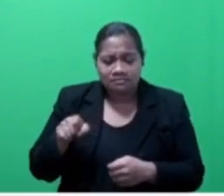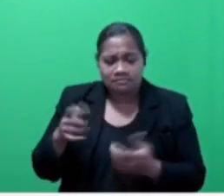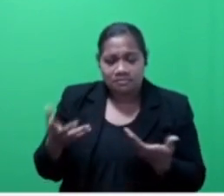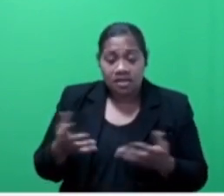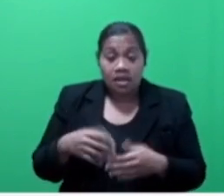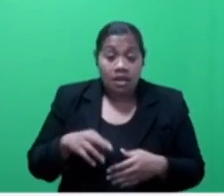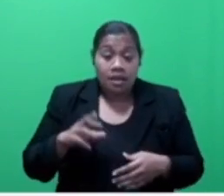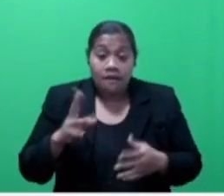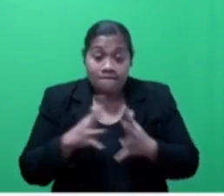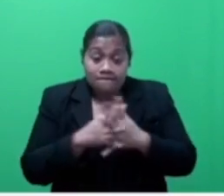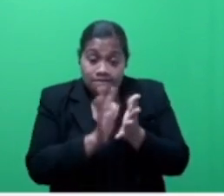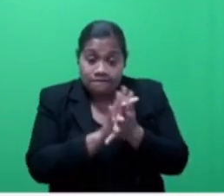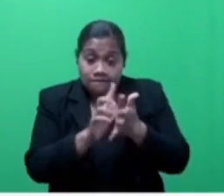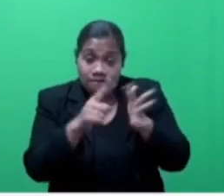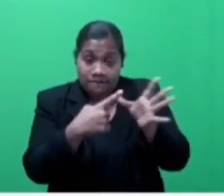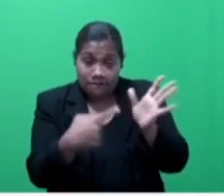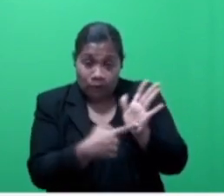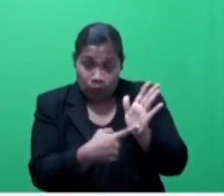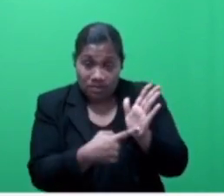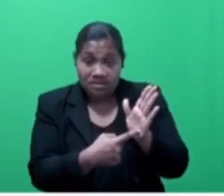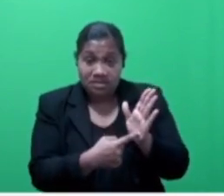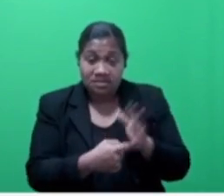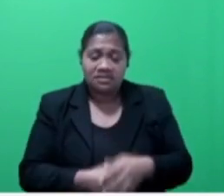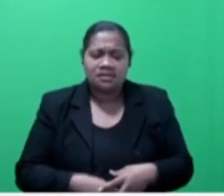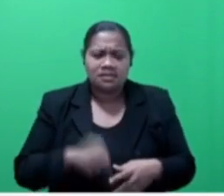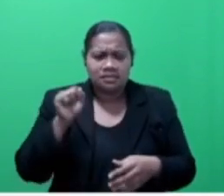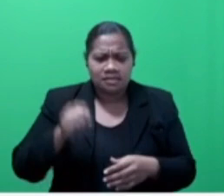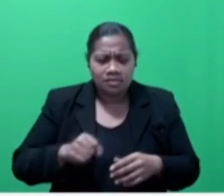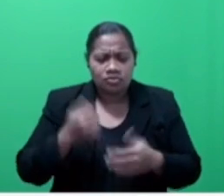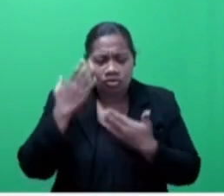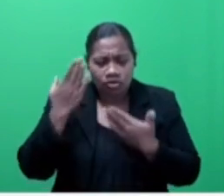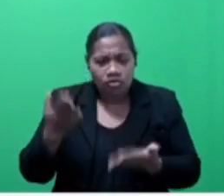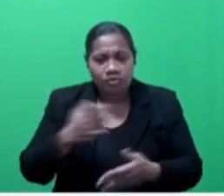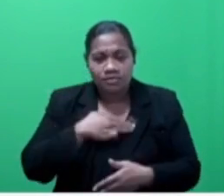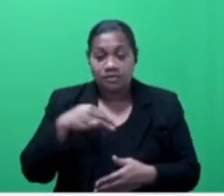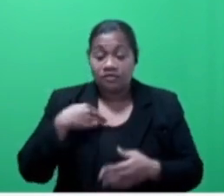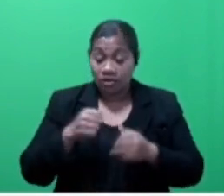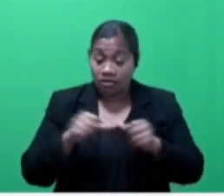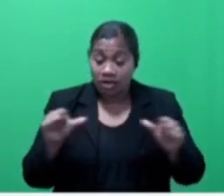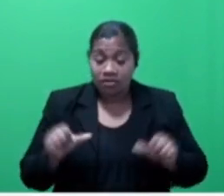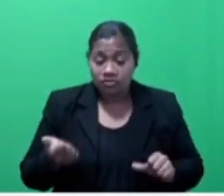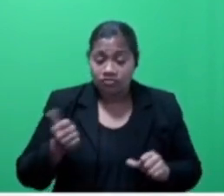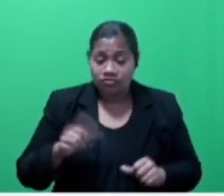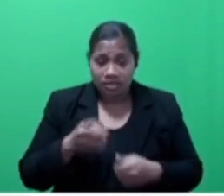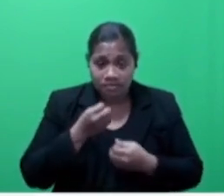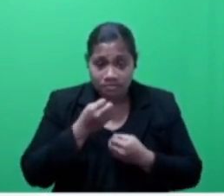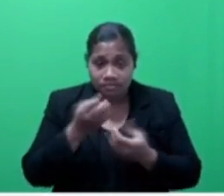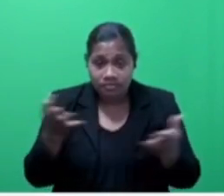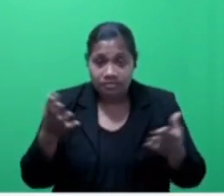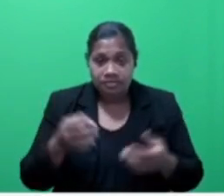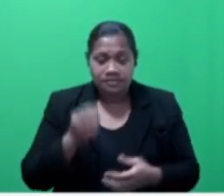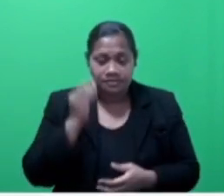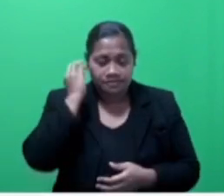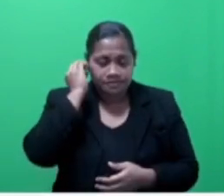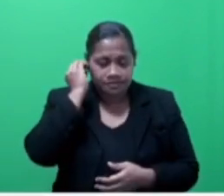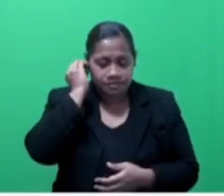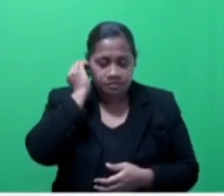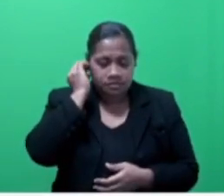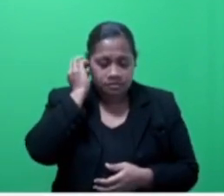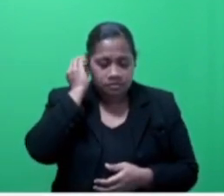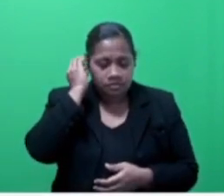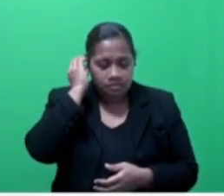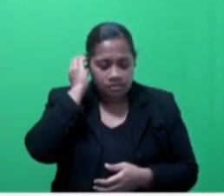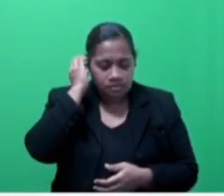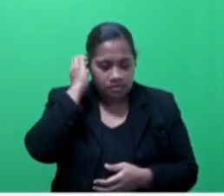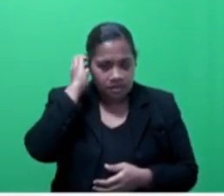wheat, of course, the Honourable Minister for Agriculture has already stated that they're currently experimenting about having 20